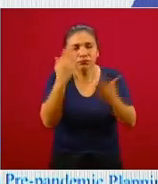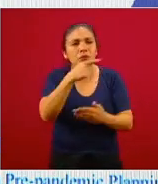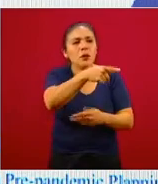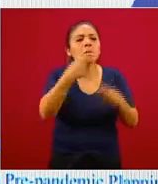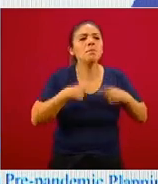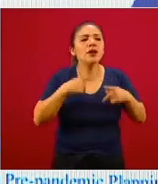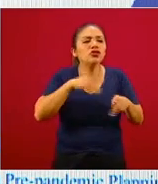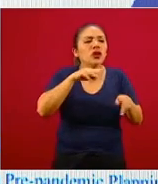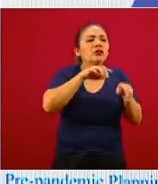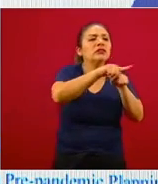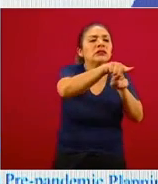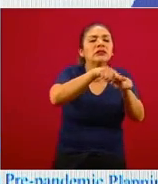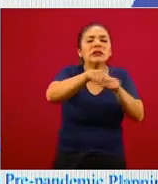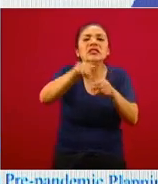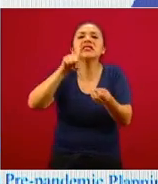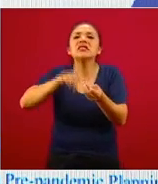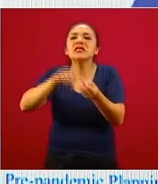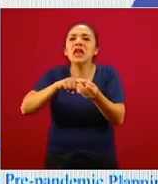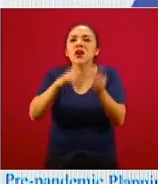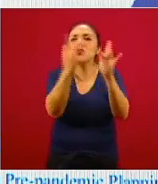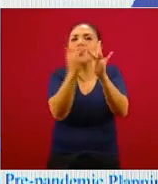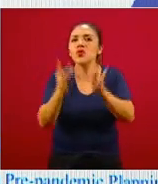then study their contact network.